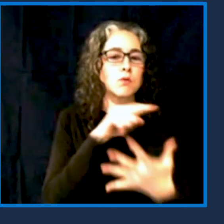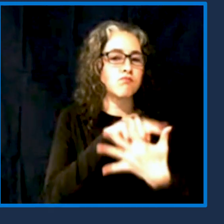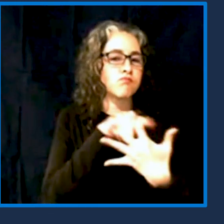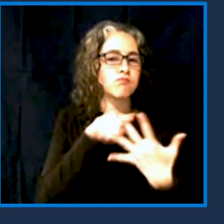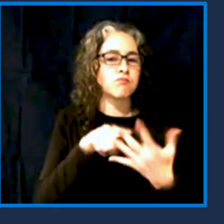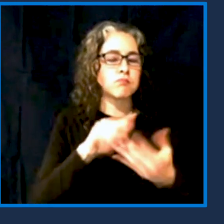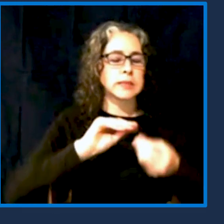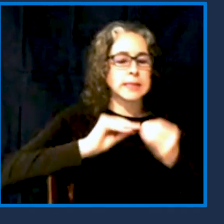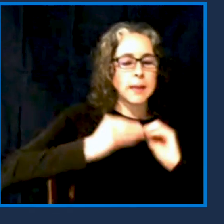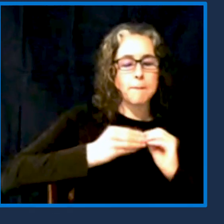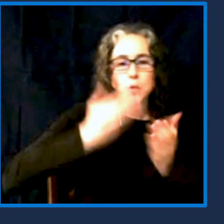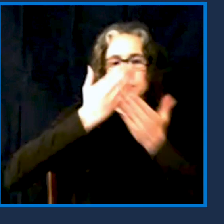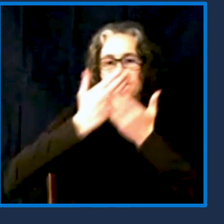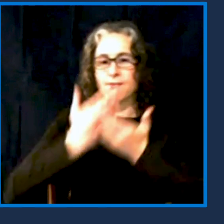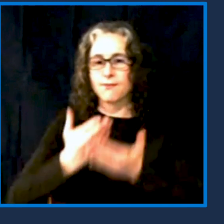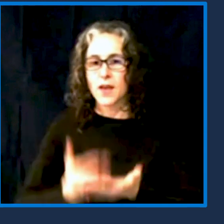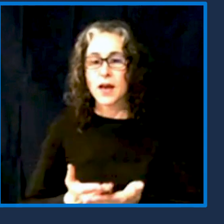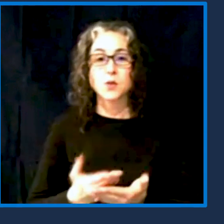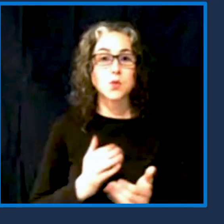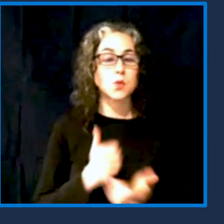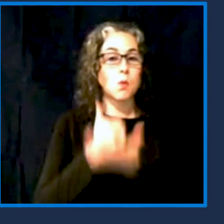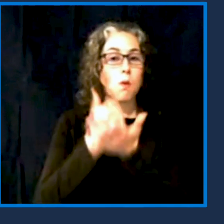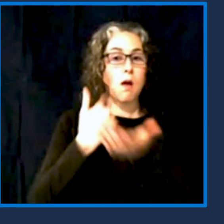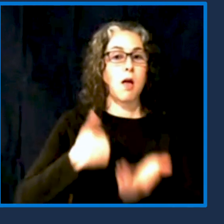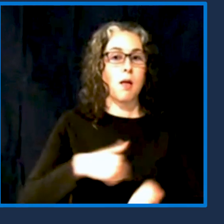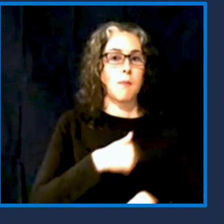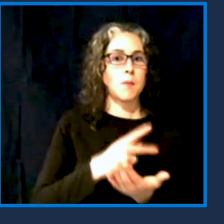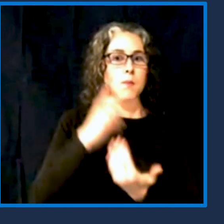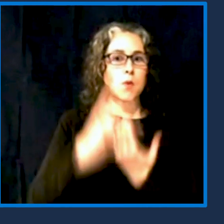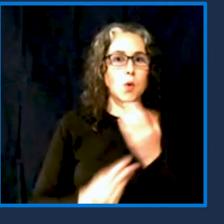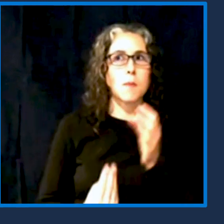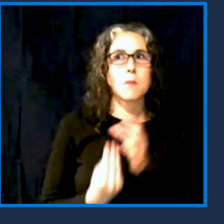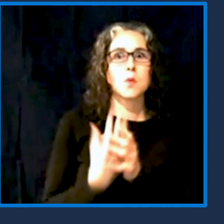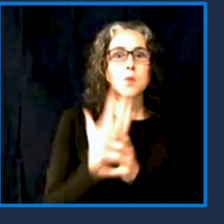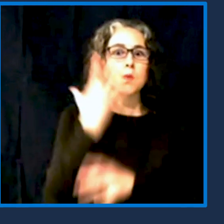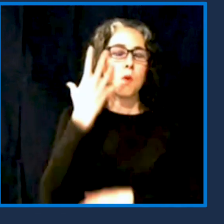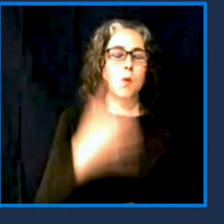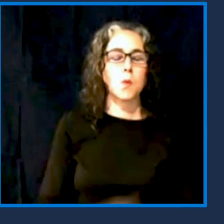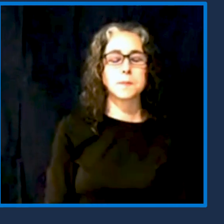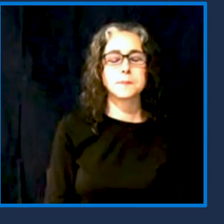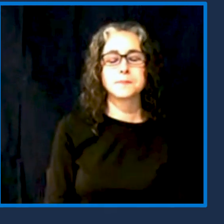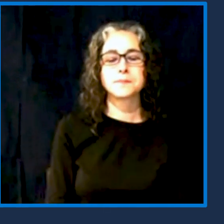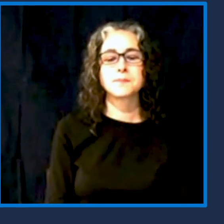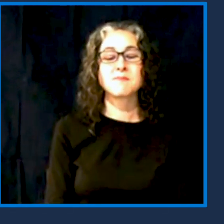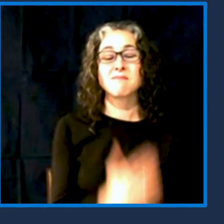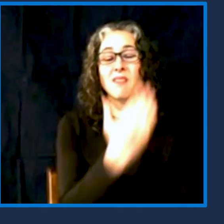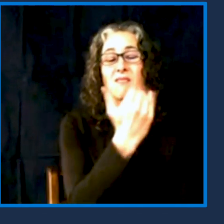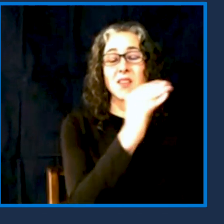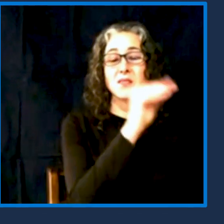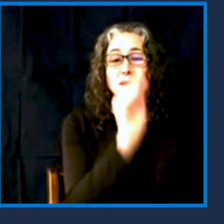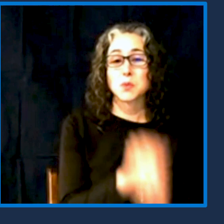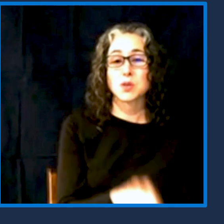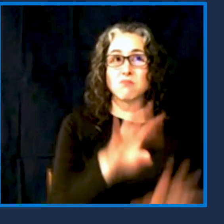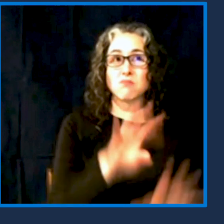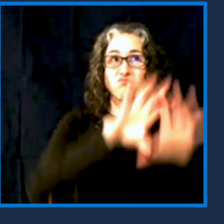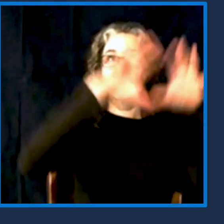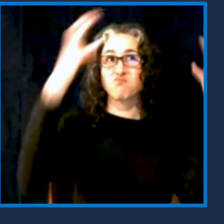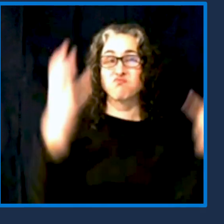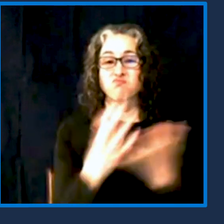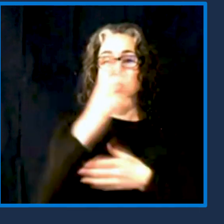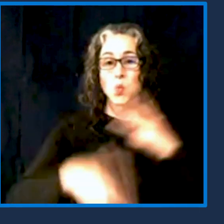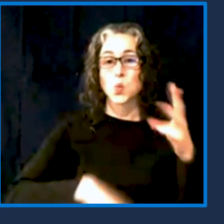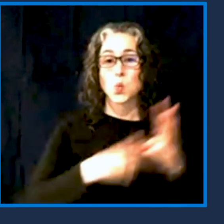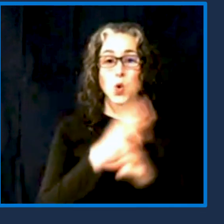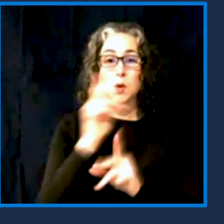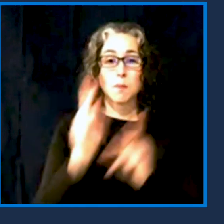and facts that drive our programs towards continued growth and development. About 15% of the global population,